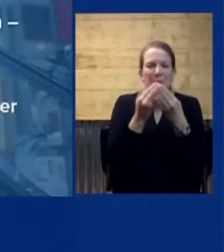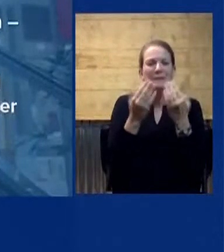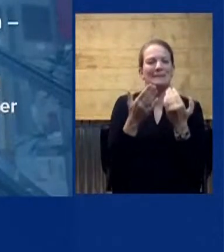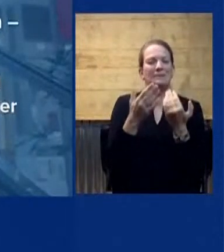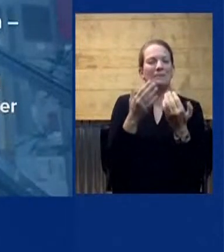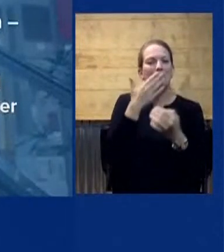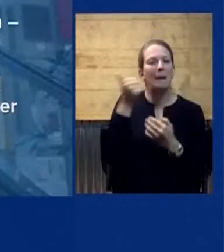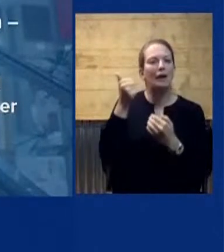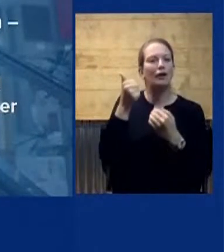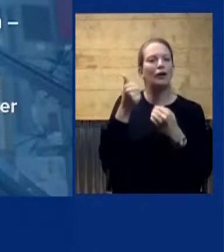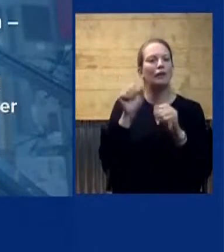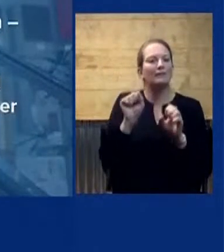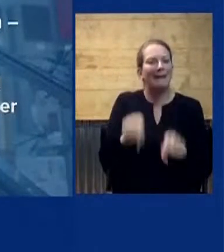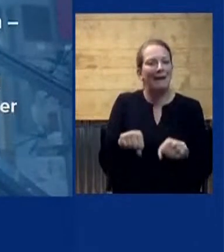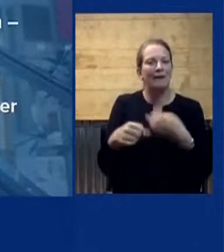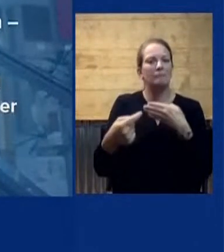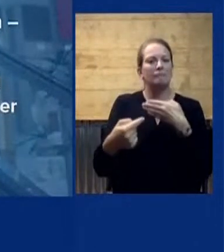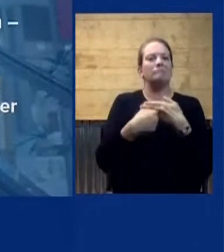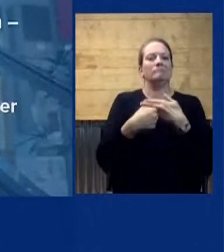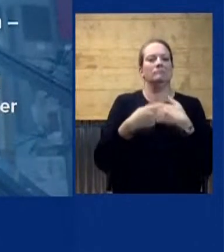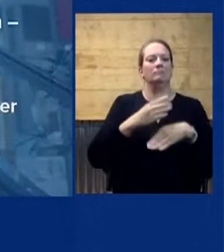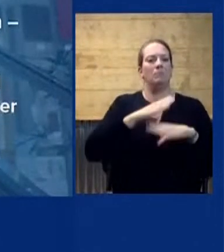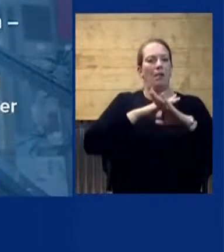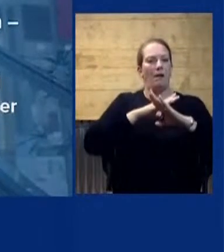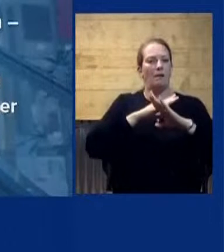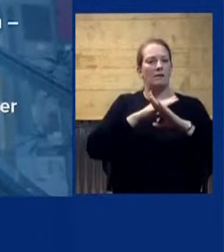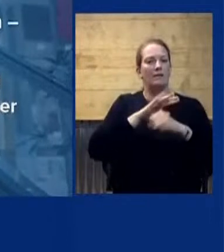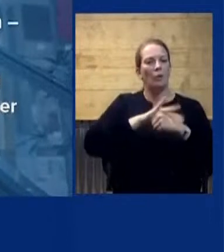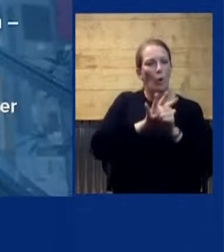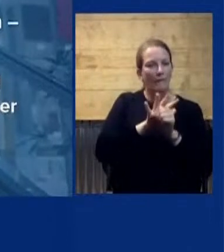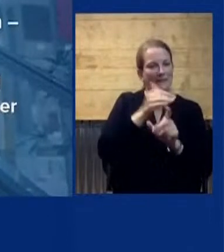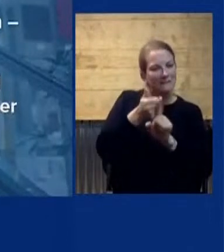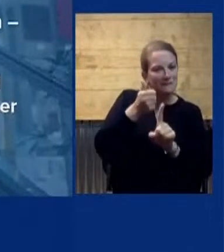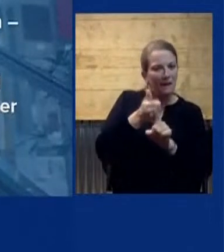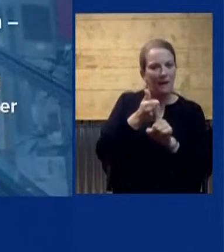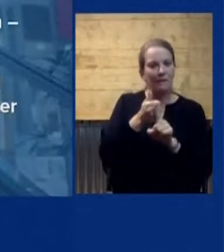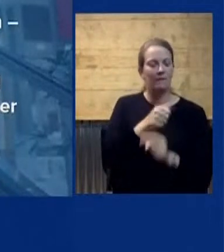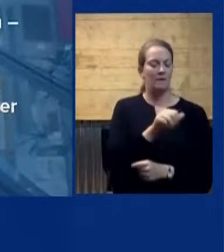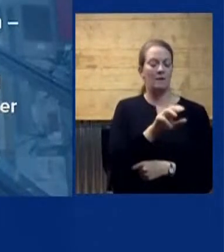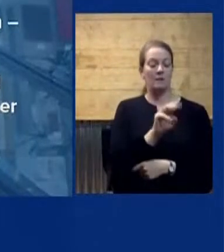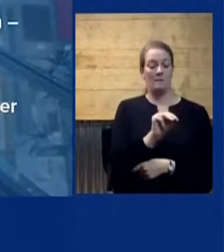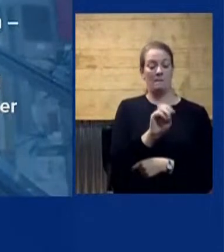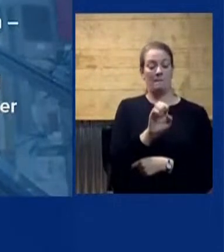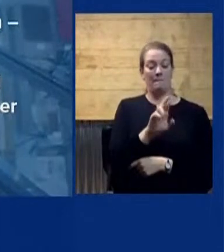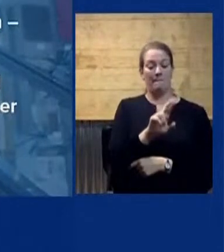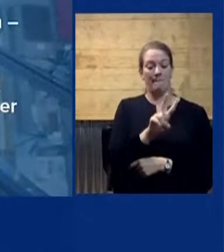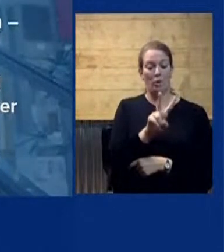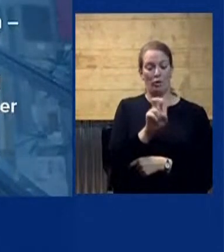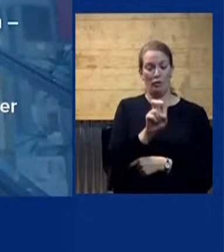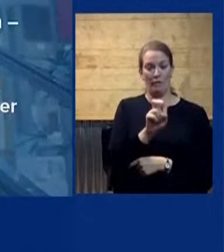out. MERV 13 filters out the COVID virus.